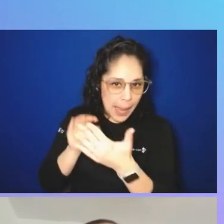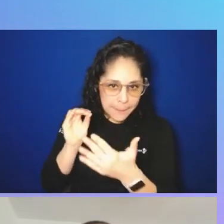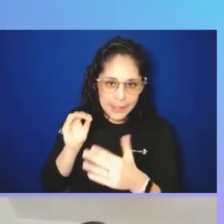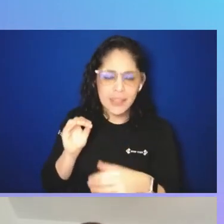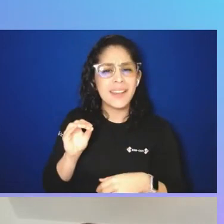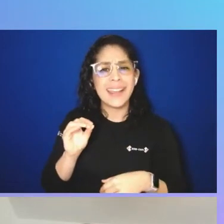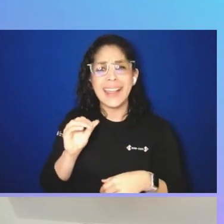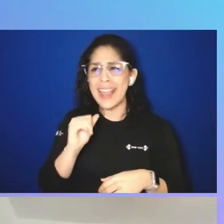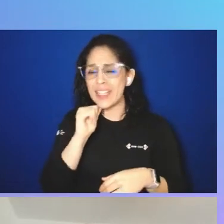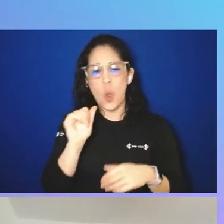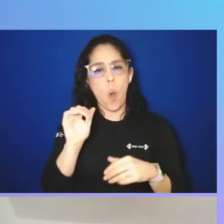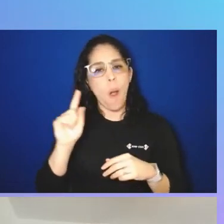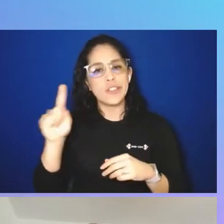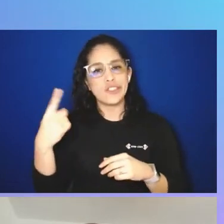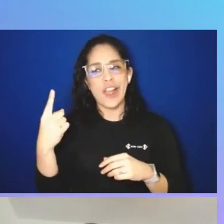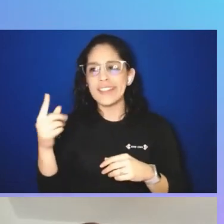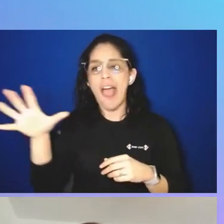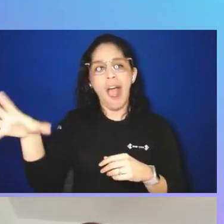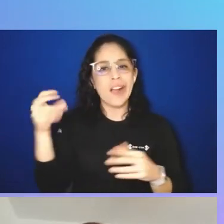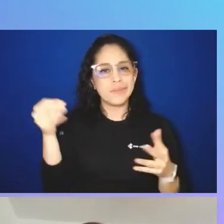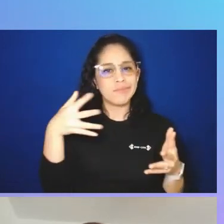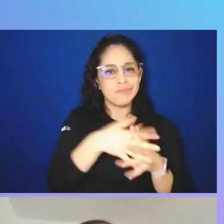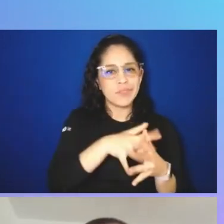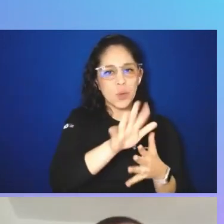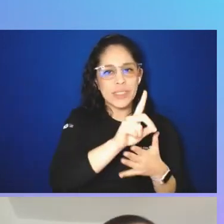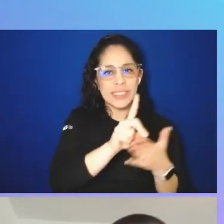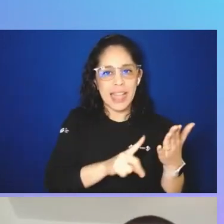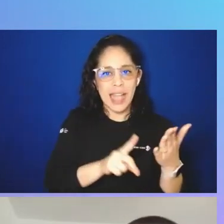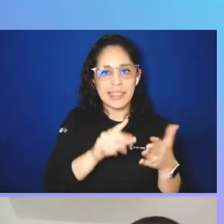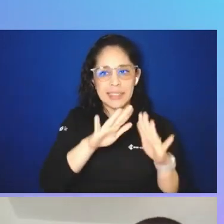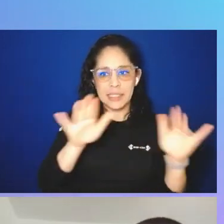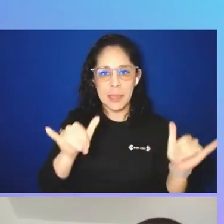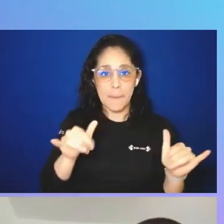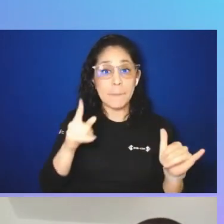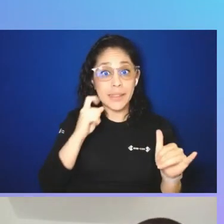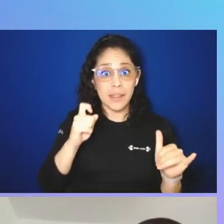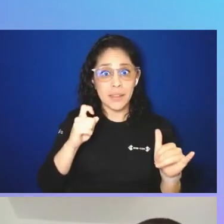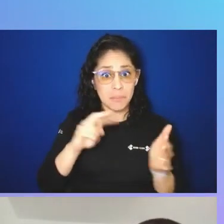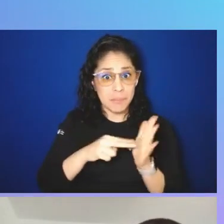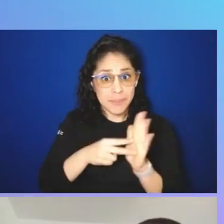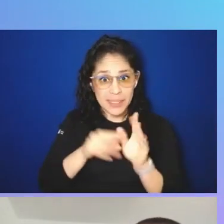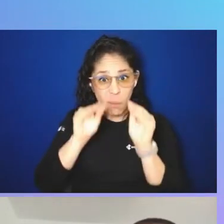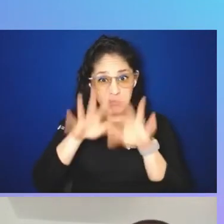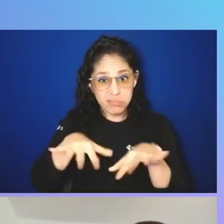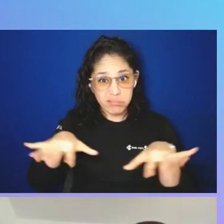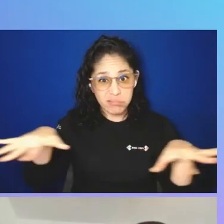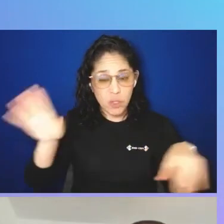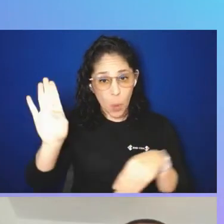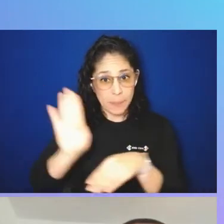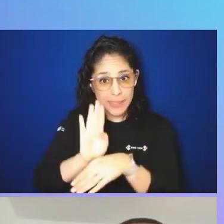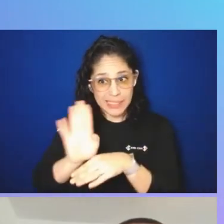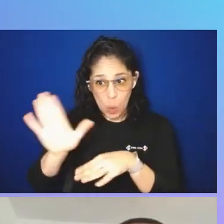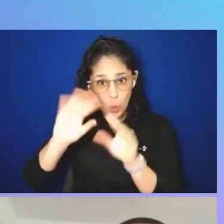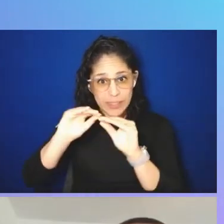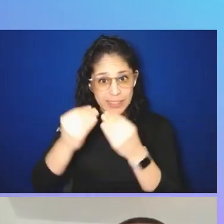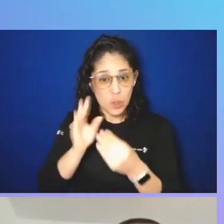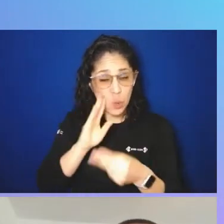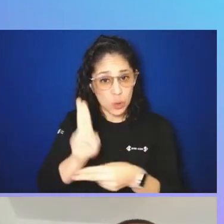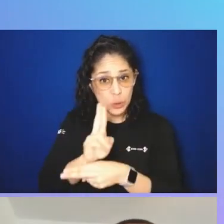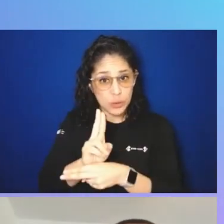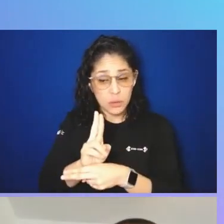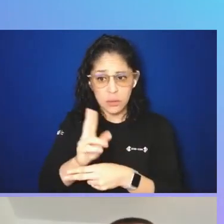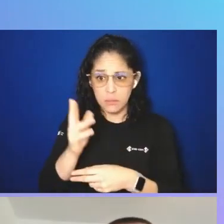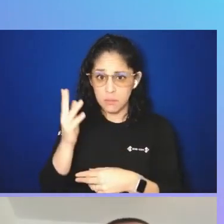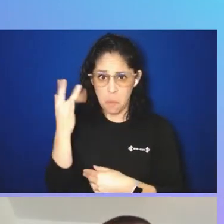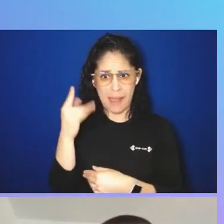your design system, because then the whole organization will start using it. Not because it is a bad implementation,